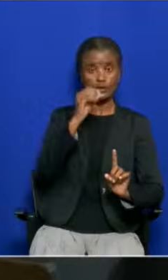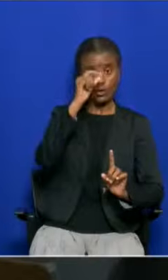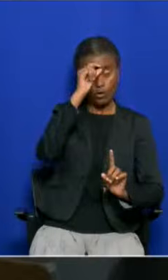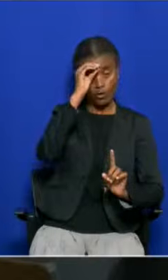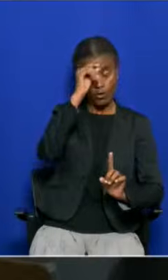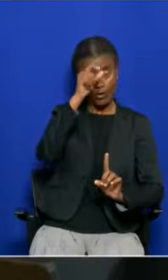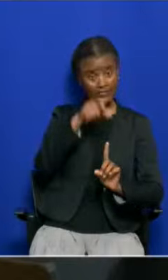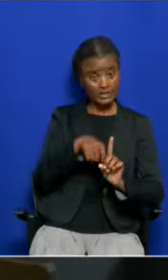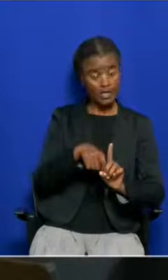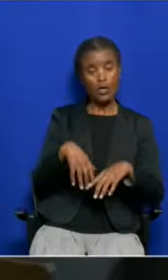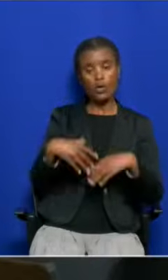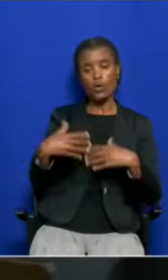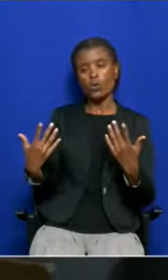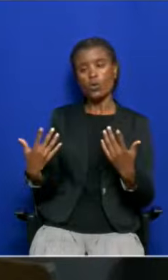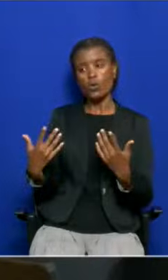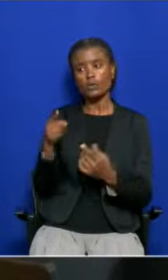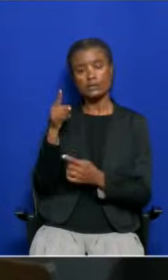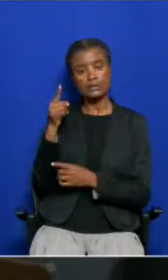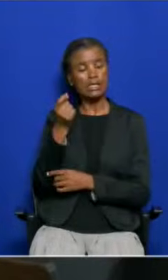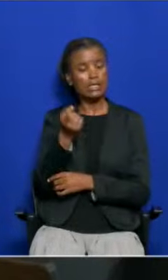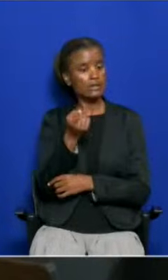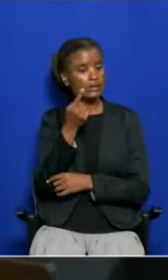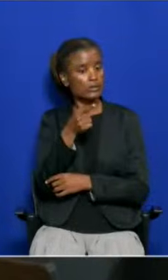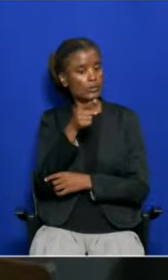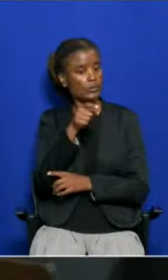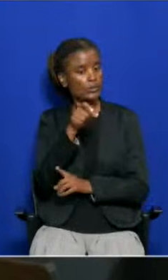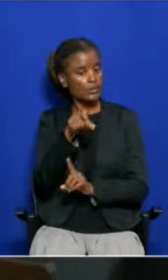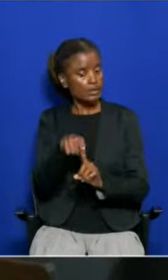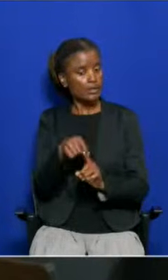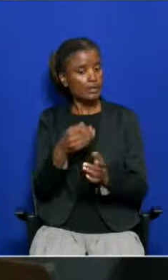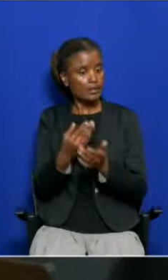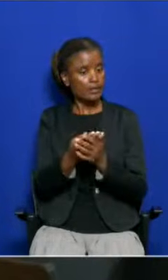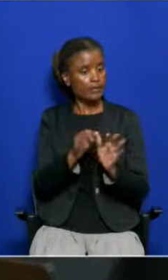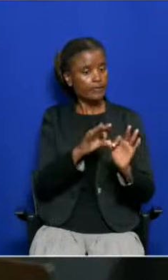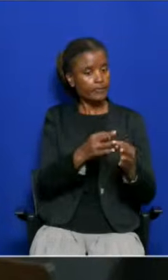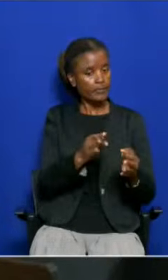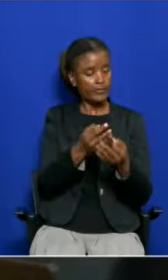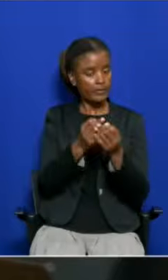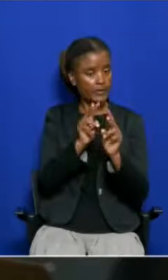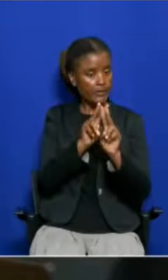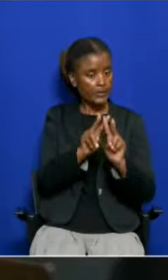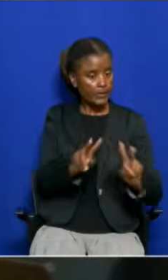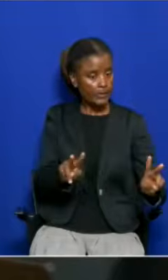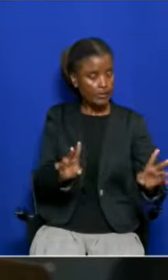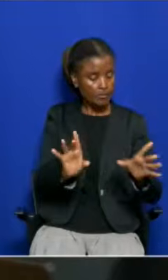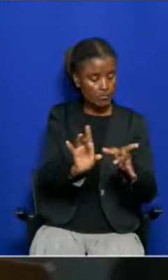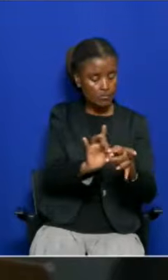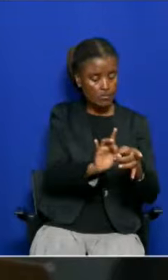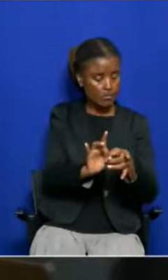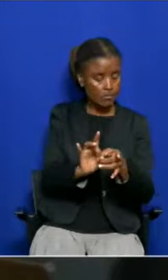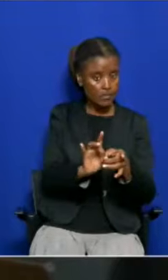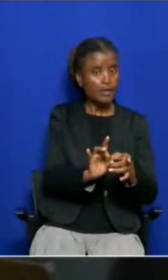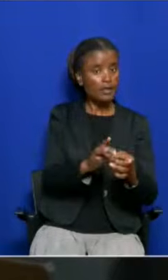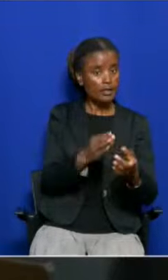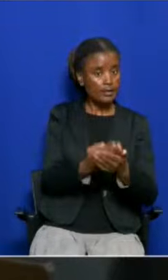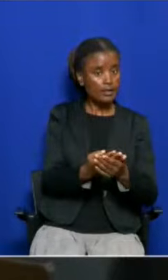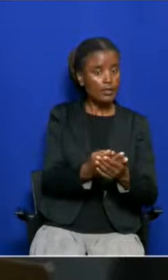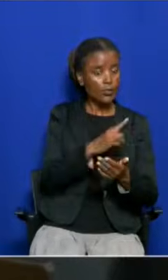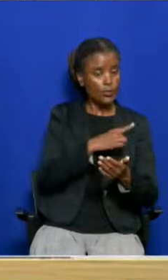were someone who could possibly broker peace between these two families because you knew them both and he would want you to try and broker